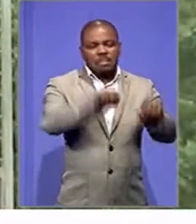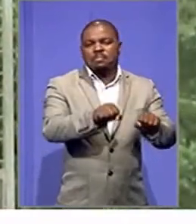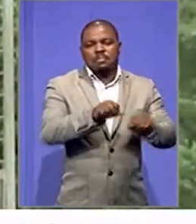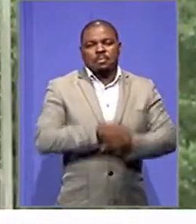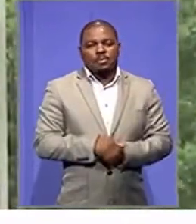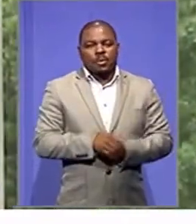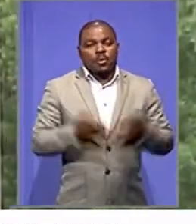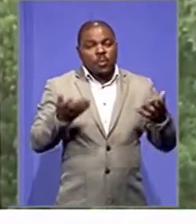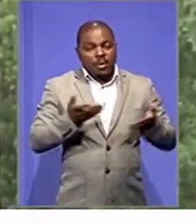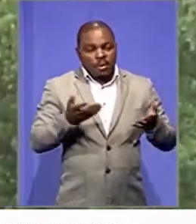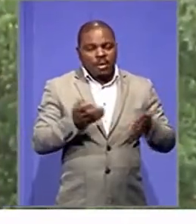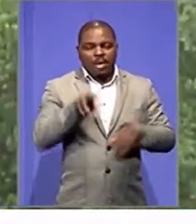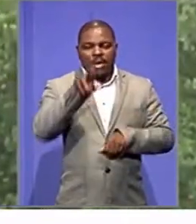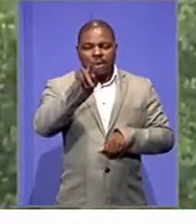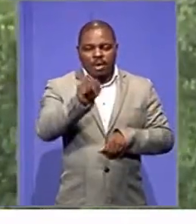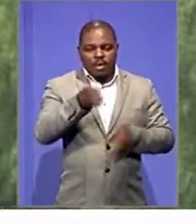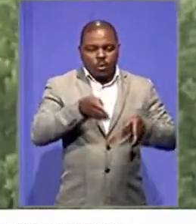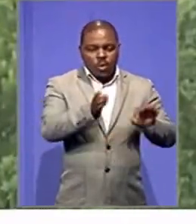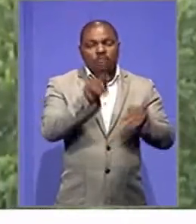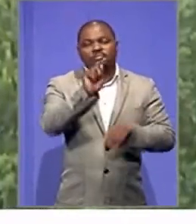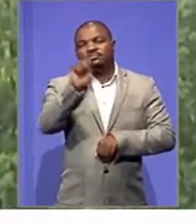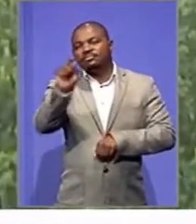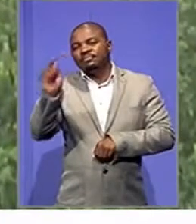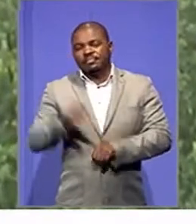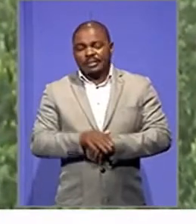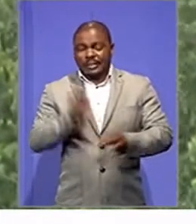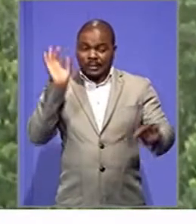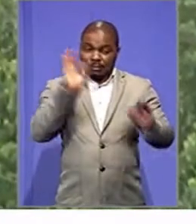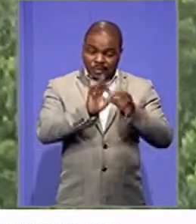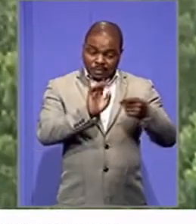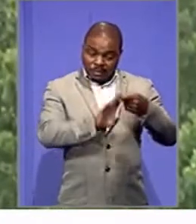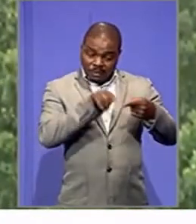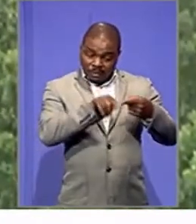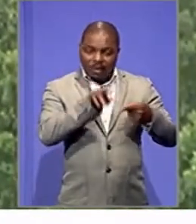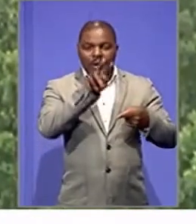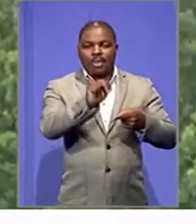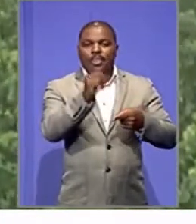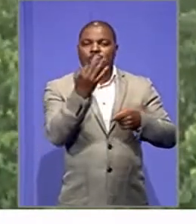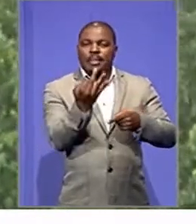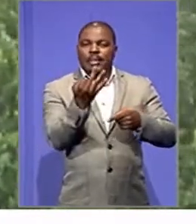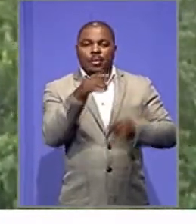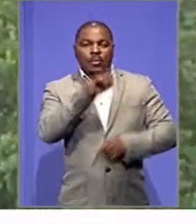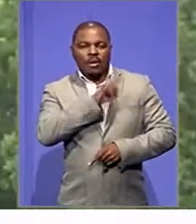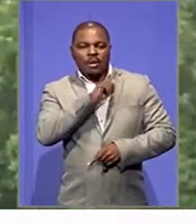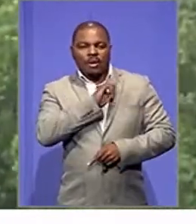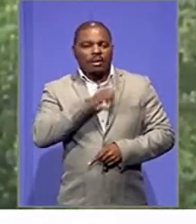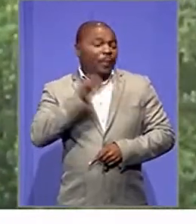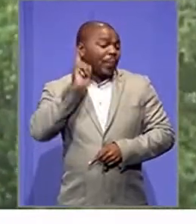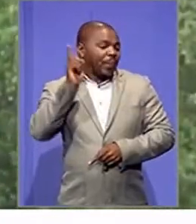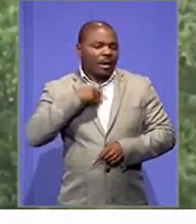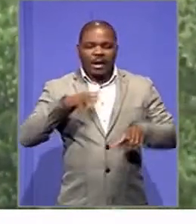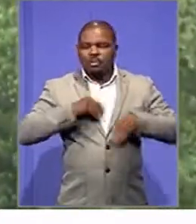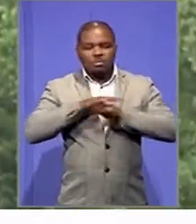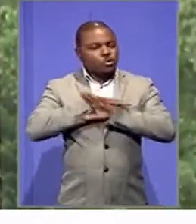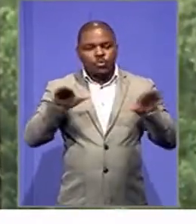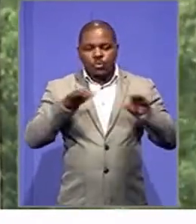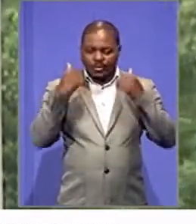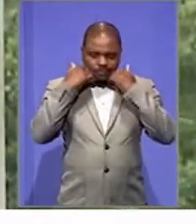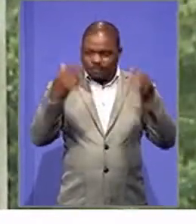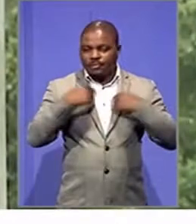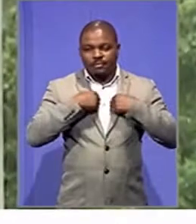the N routes, especially the N3, because we don't want any nonsense. We don't